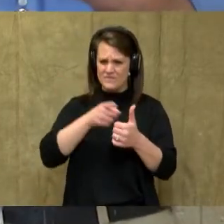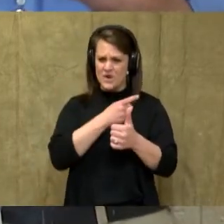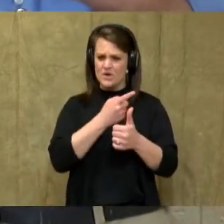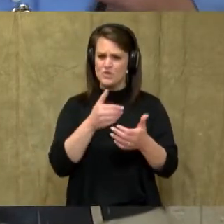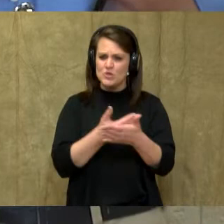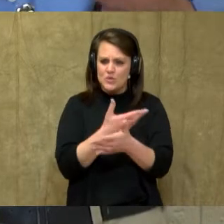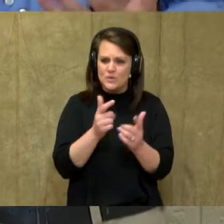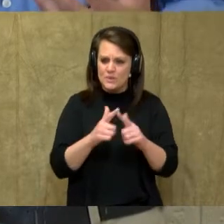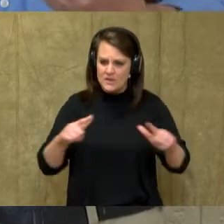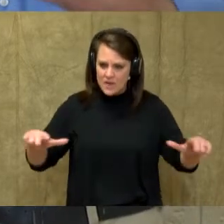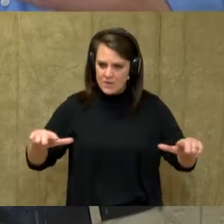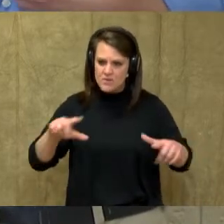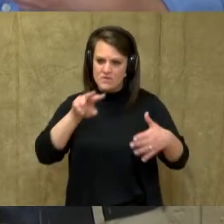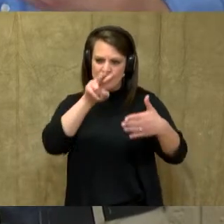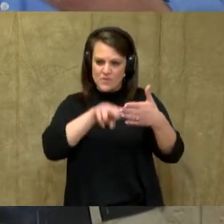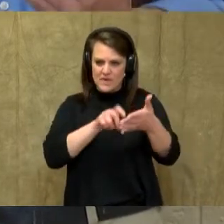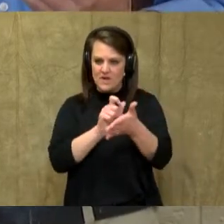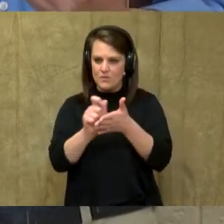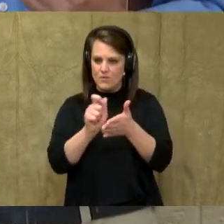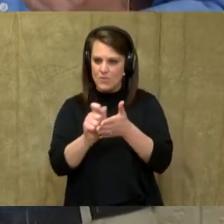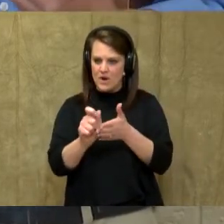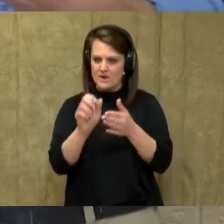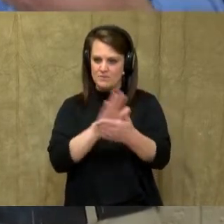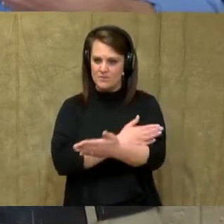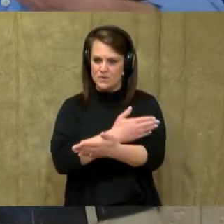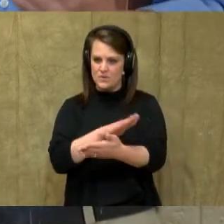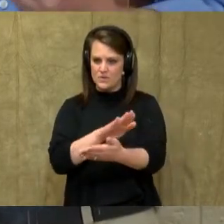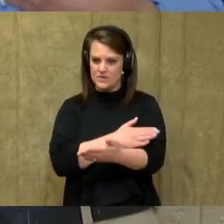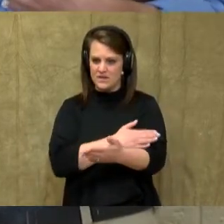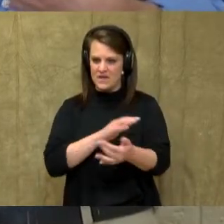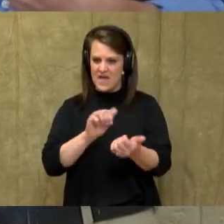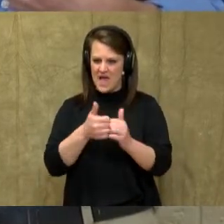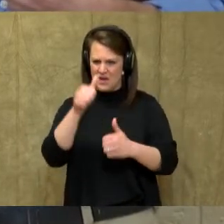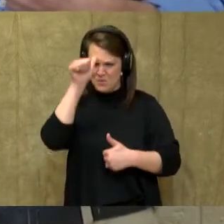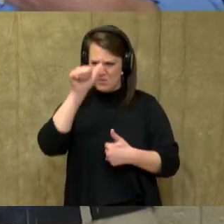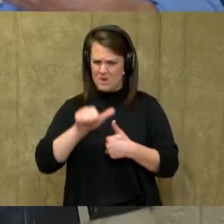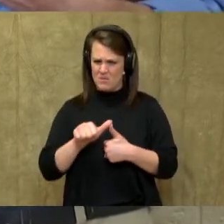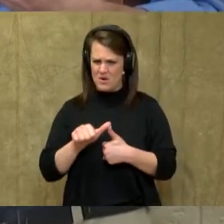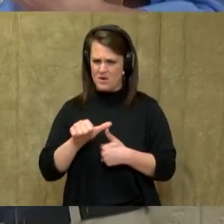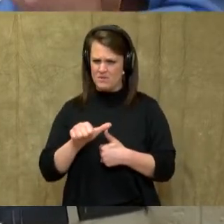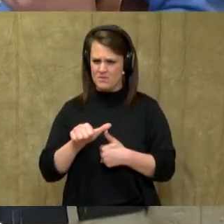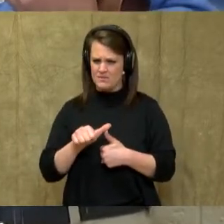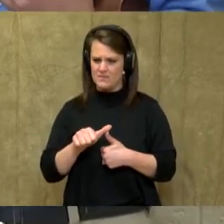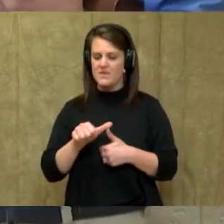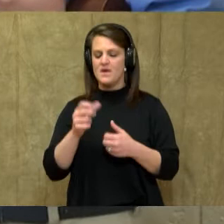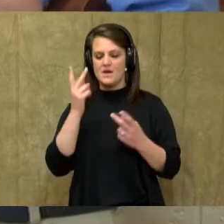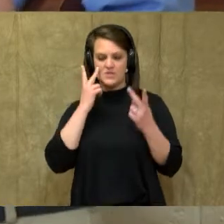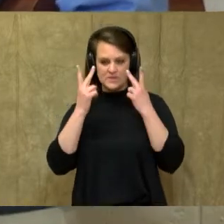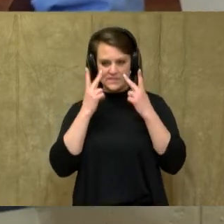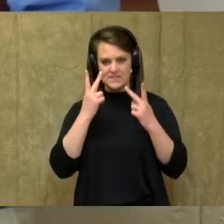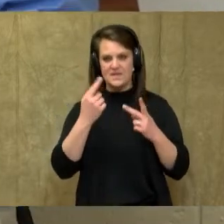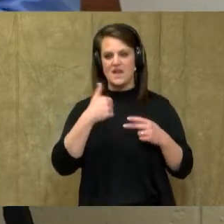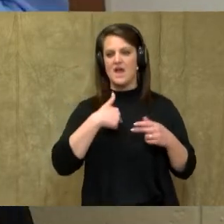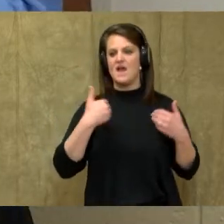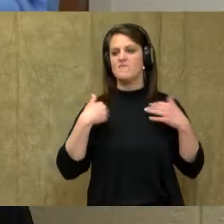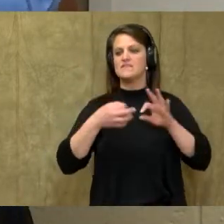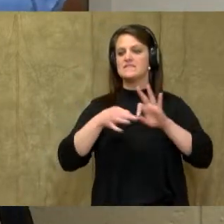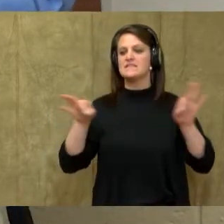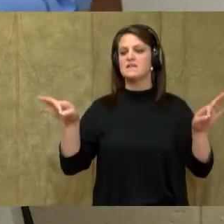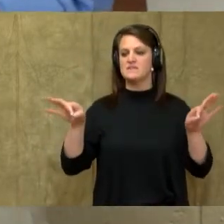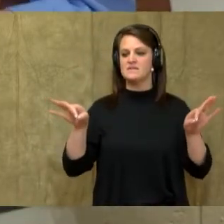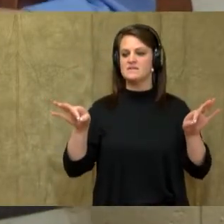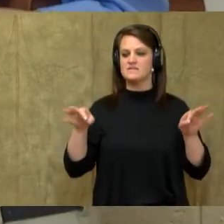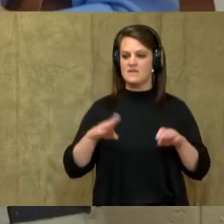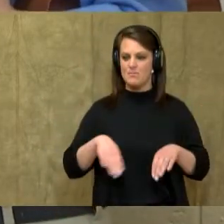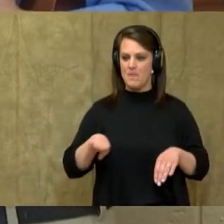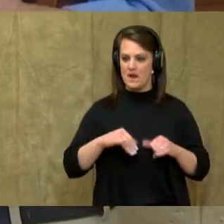language of reading and writing music. How do you remember it? Well, as you can see, I have a sentence listed